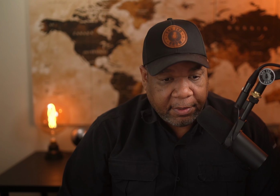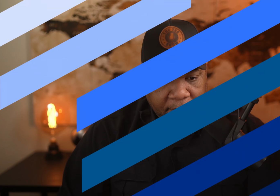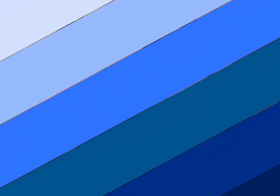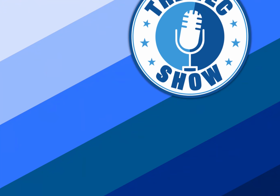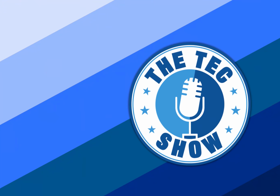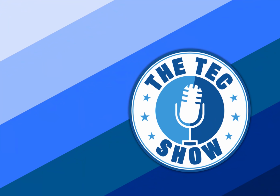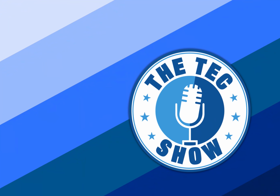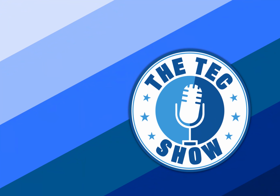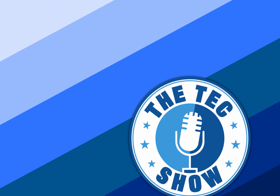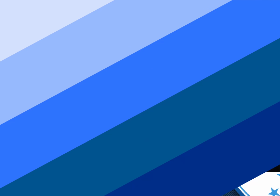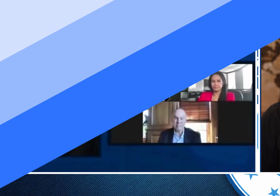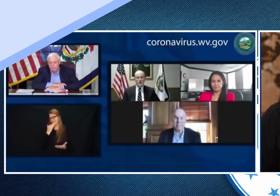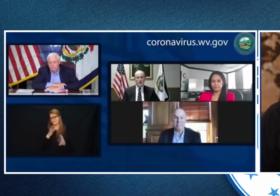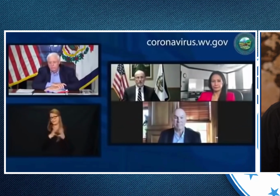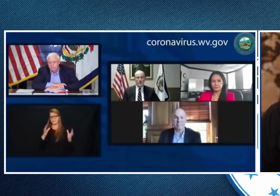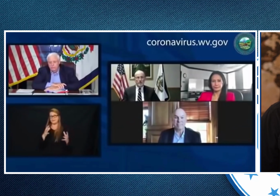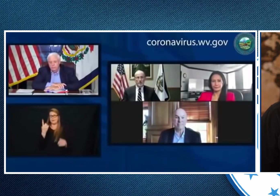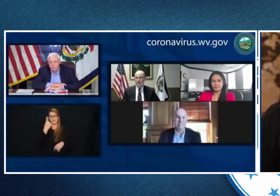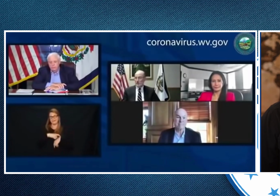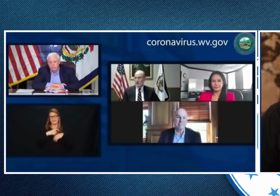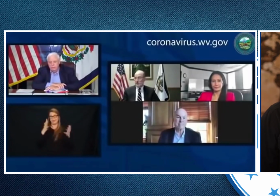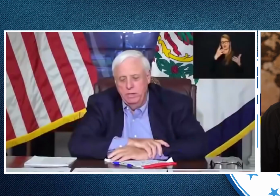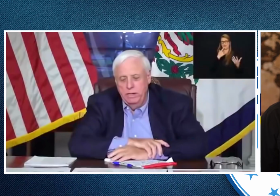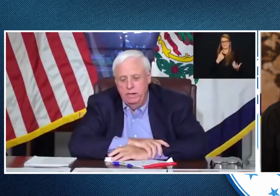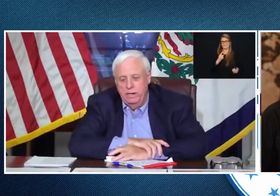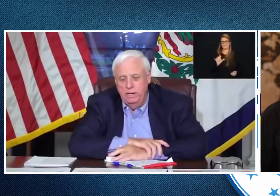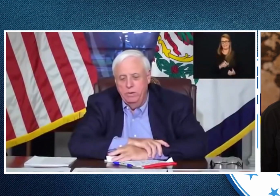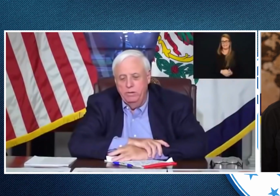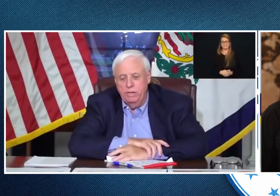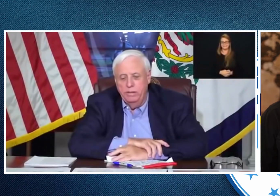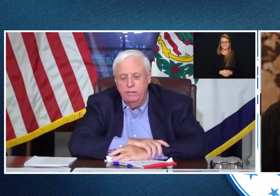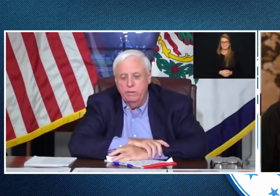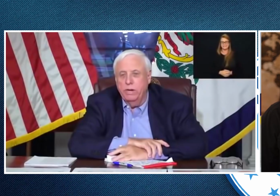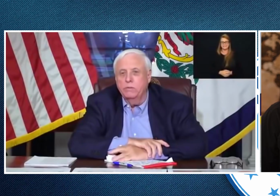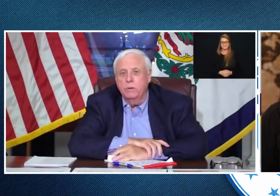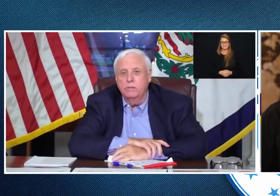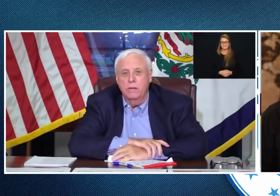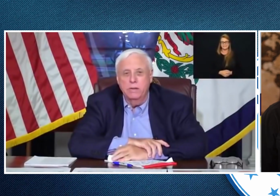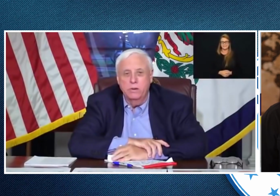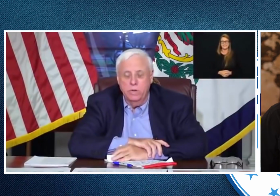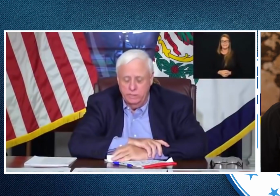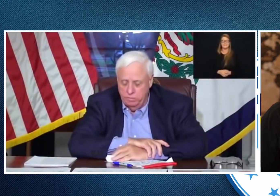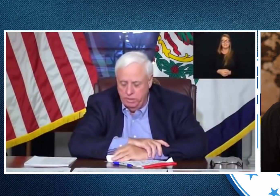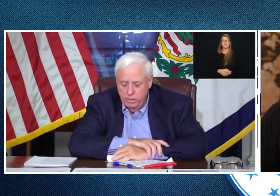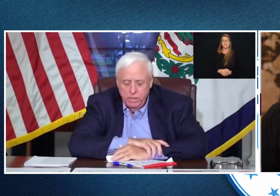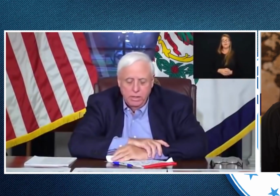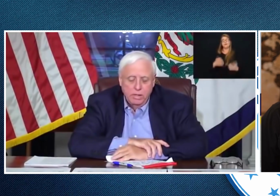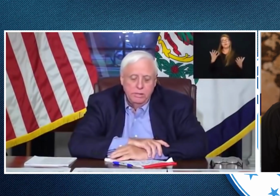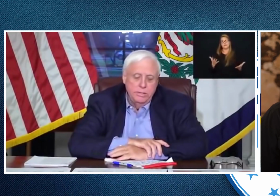we go. I've already said this one time, but and I didn't really say this in direct response to like your question,